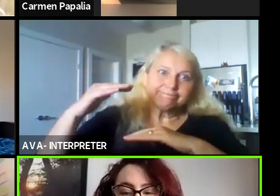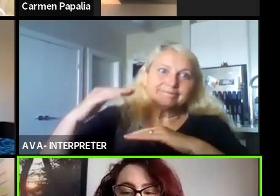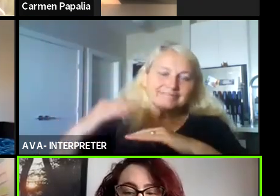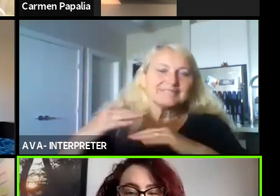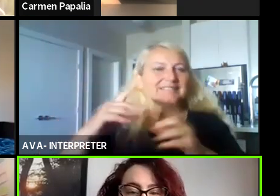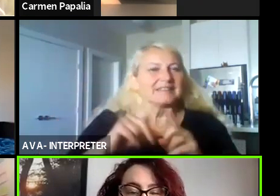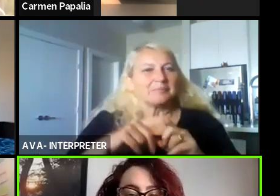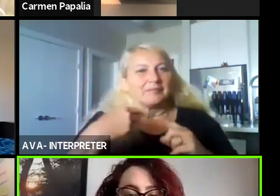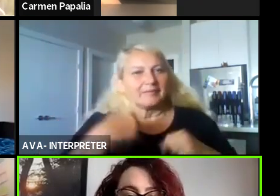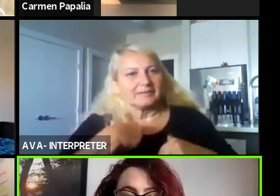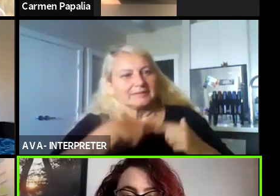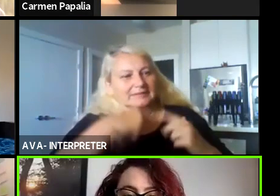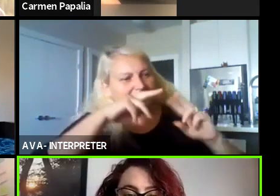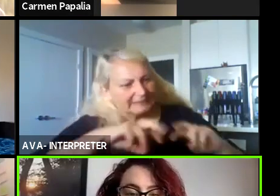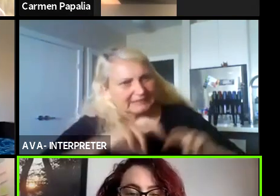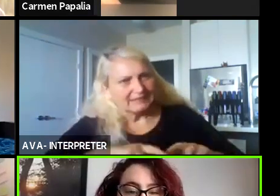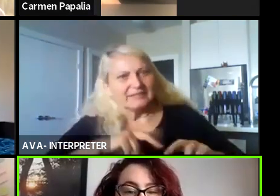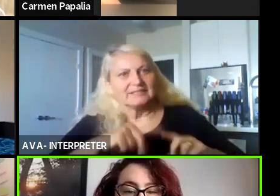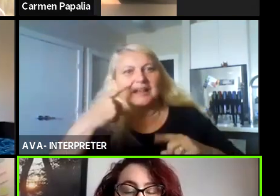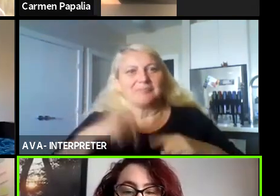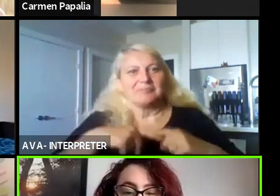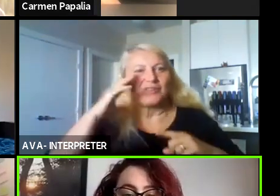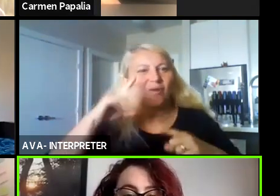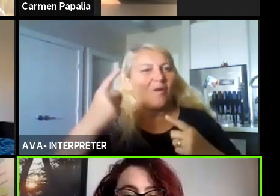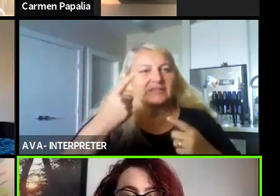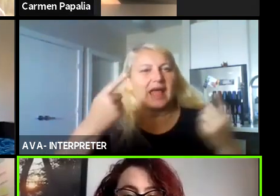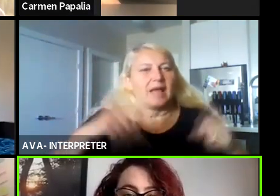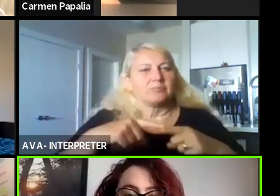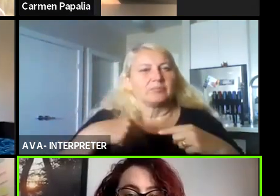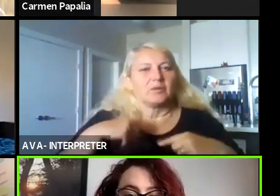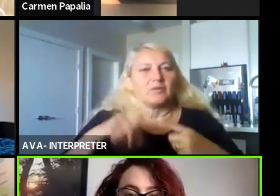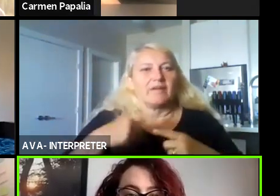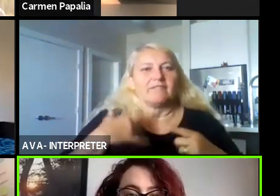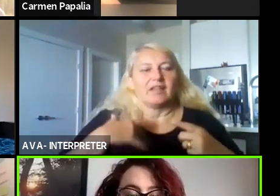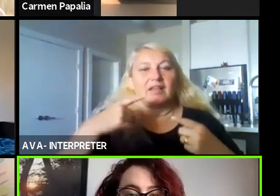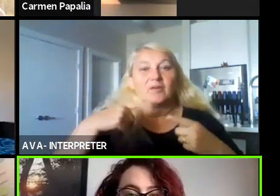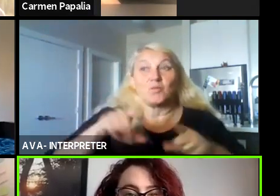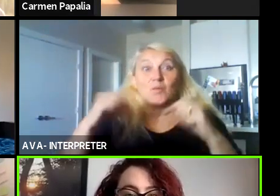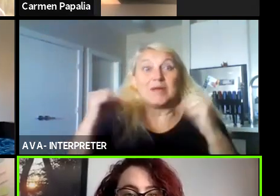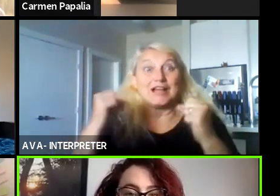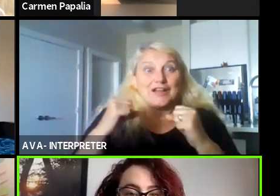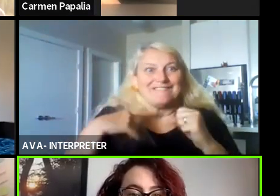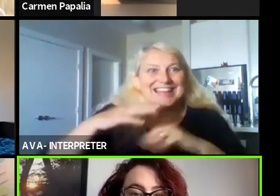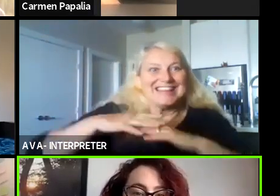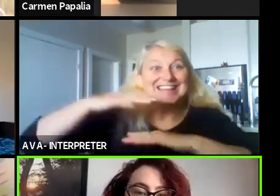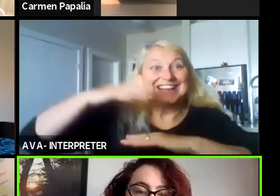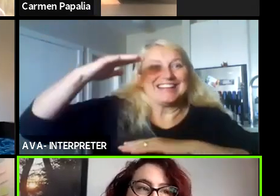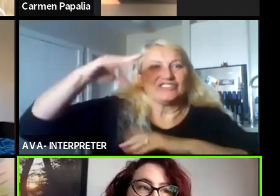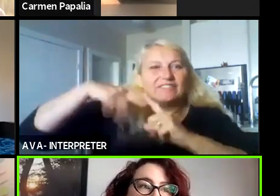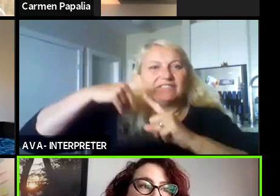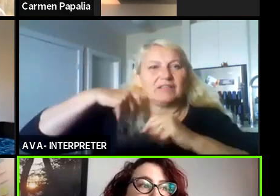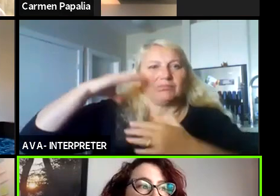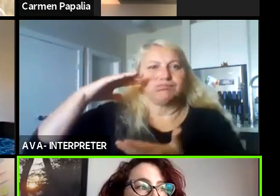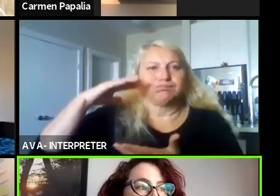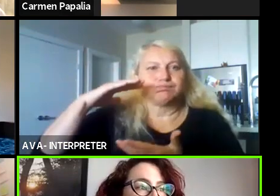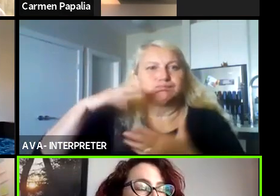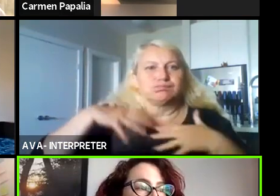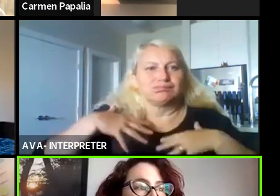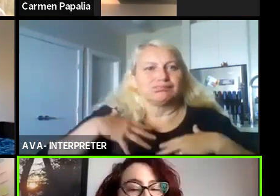decomposition and fallow time that happens for me very often in the winter and into early spring, and